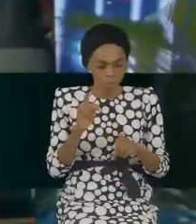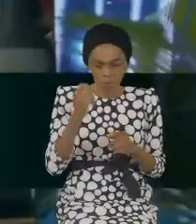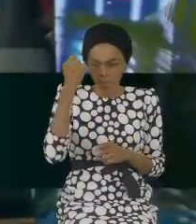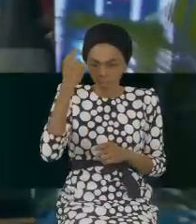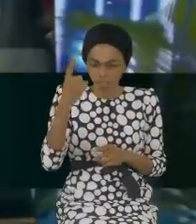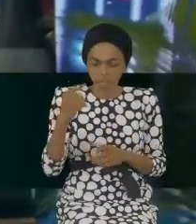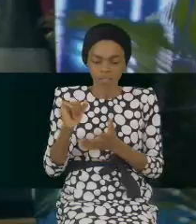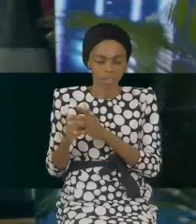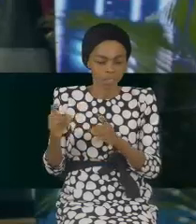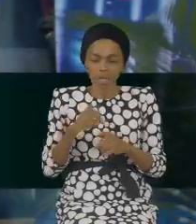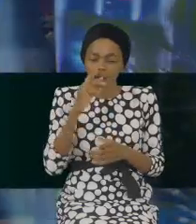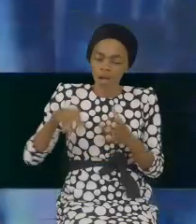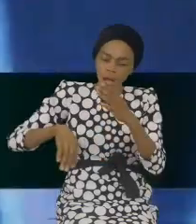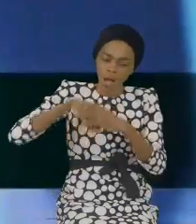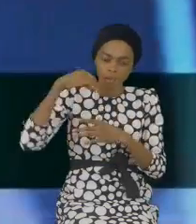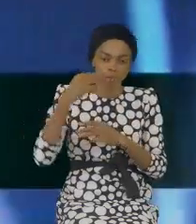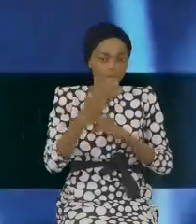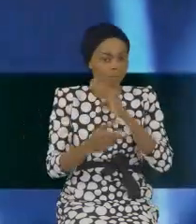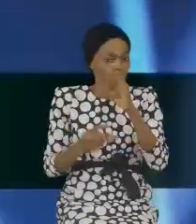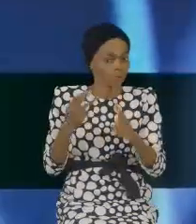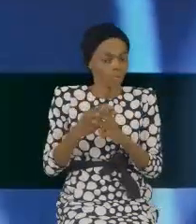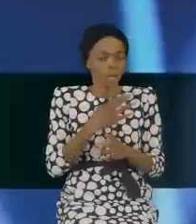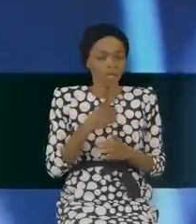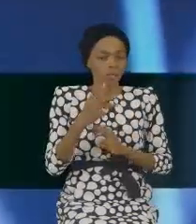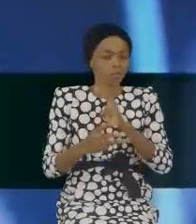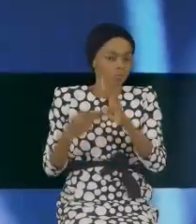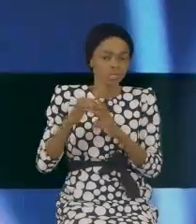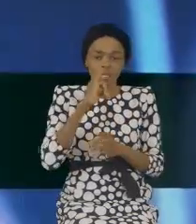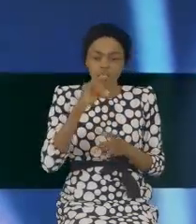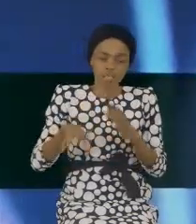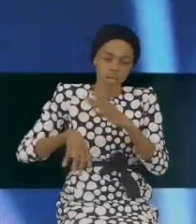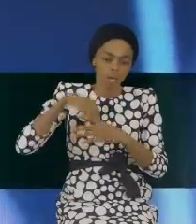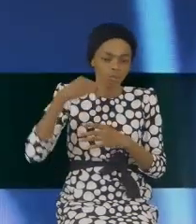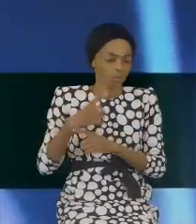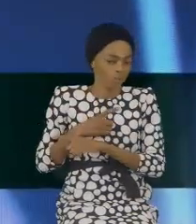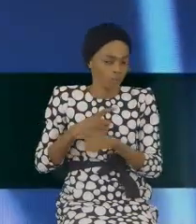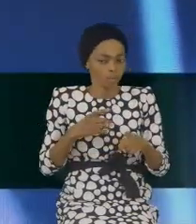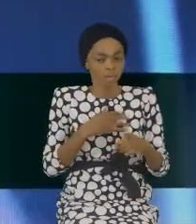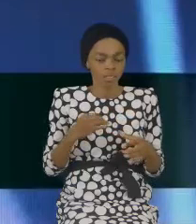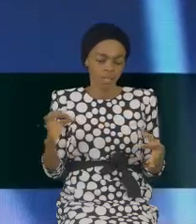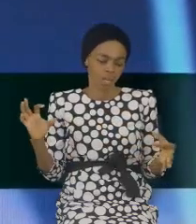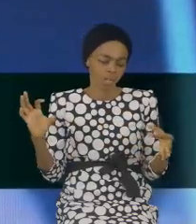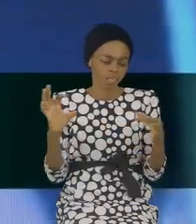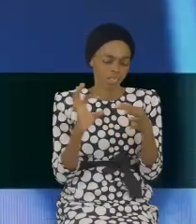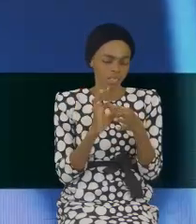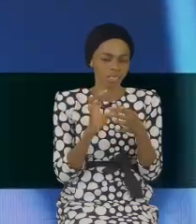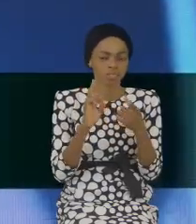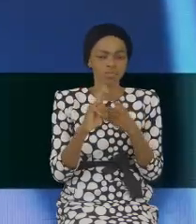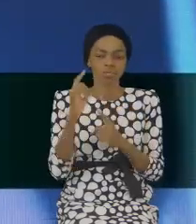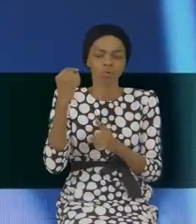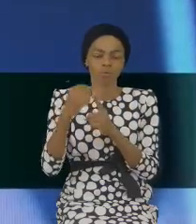the world is out of them, and they cleave unto the word of